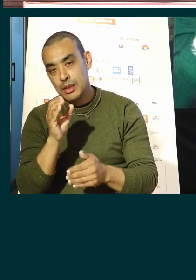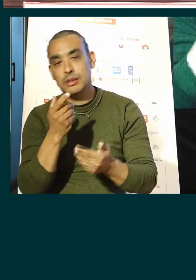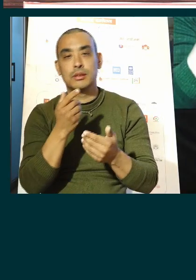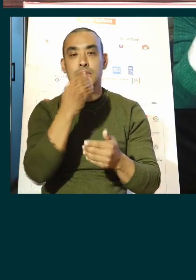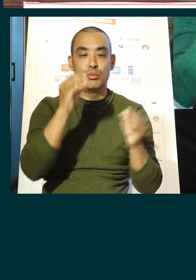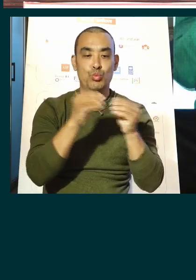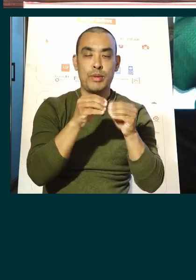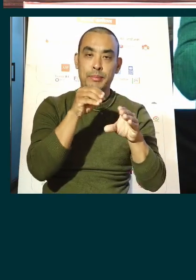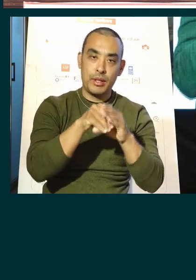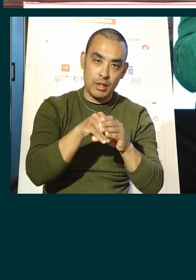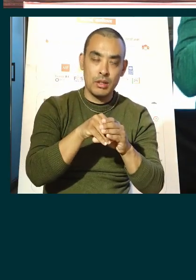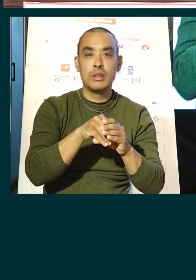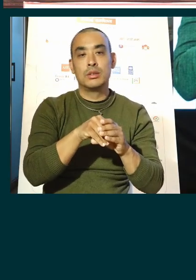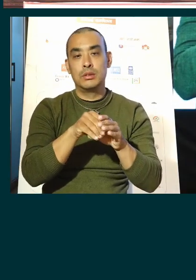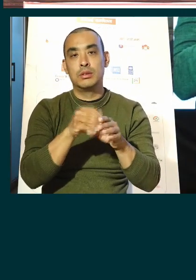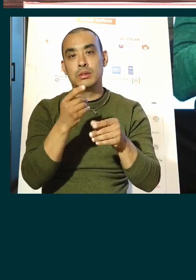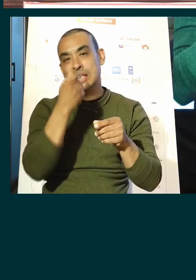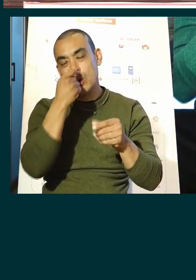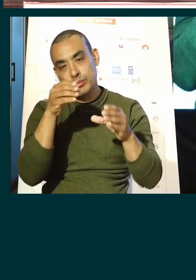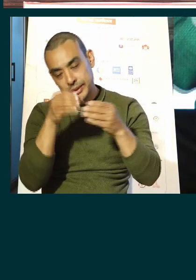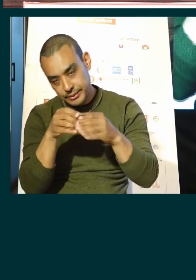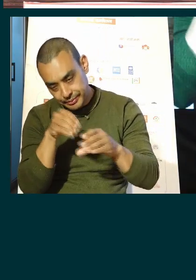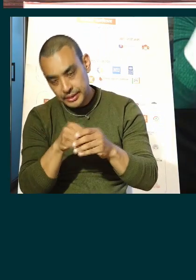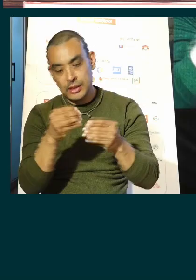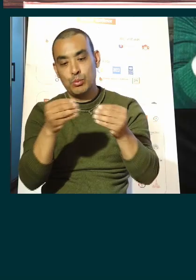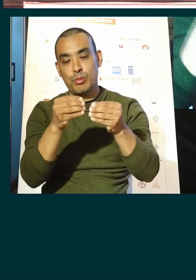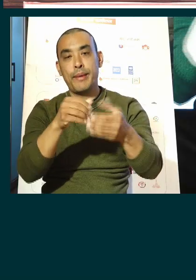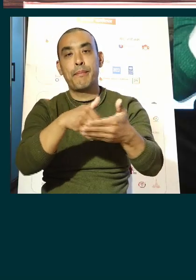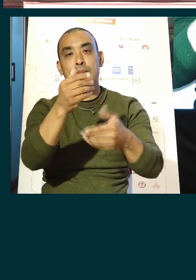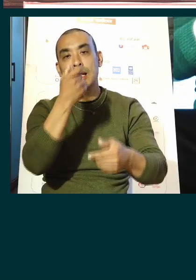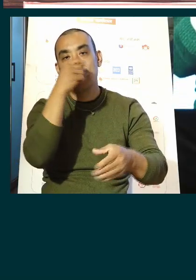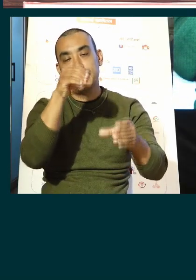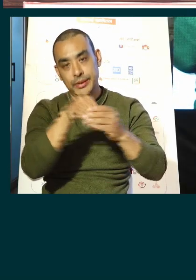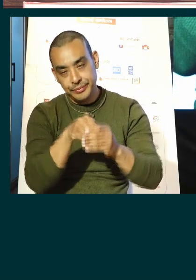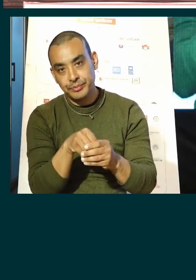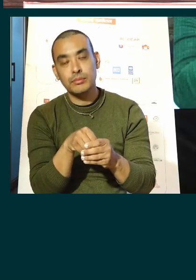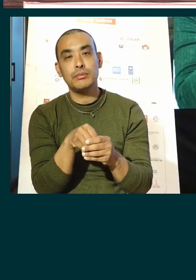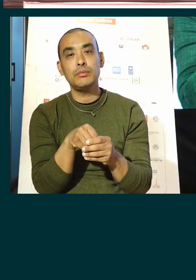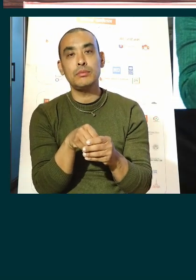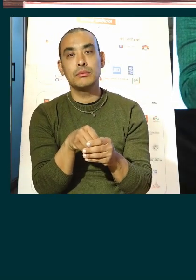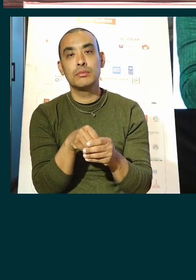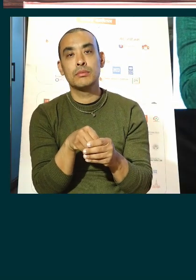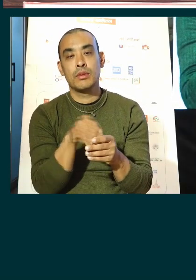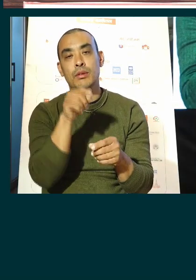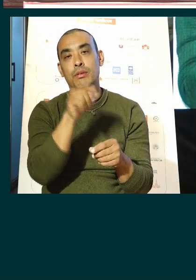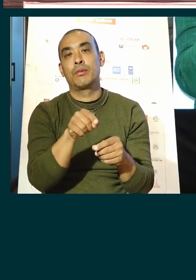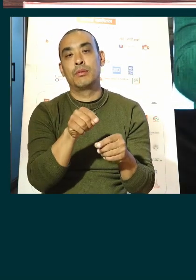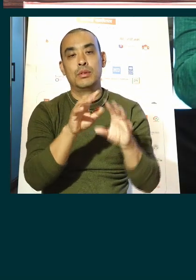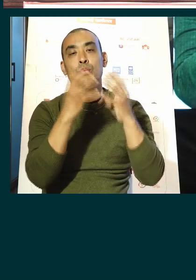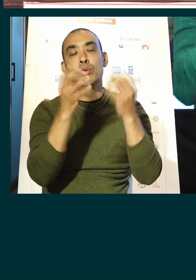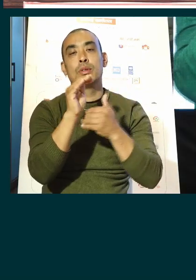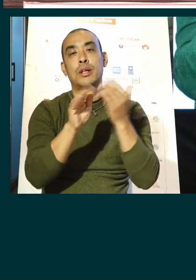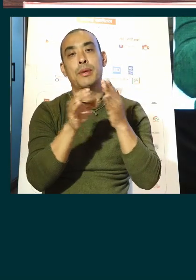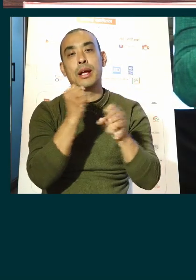slum area in Thane, in a village outside Mumbai. And I decided to use drawings as a